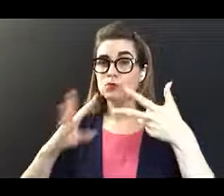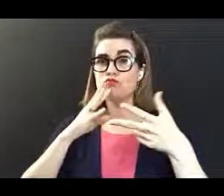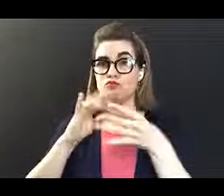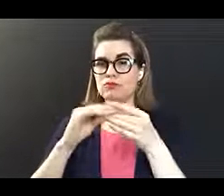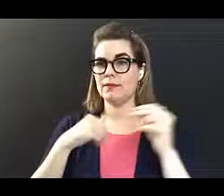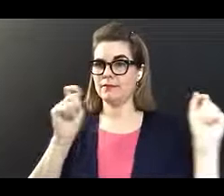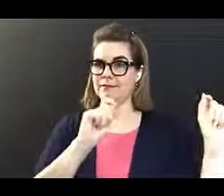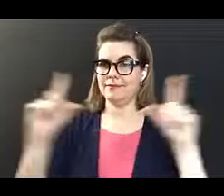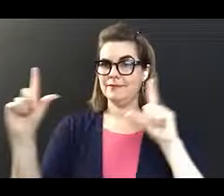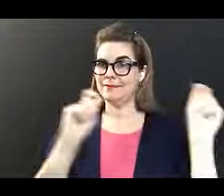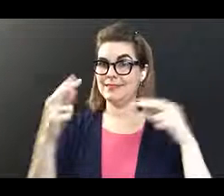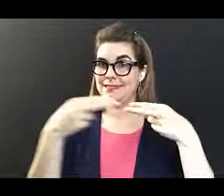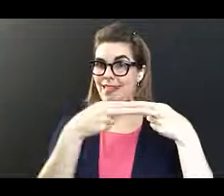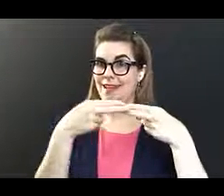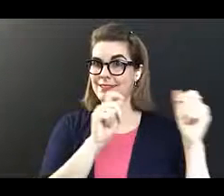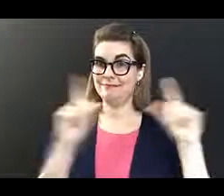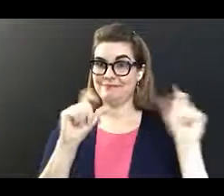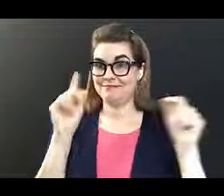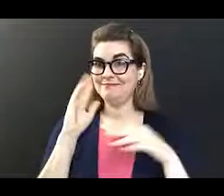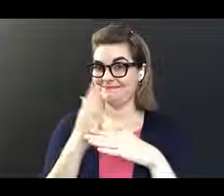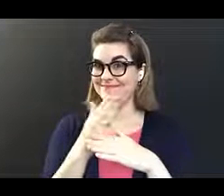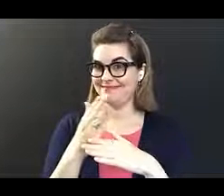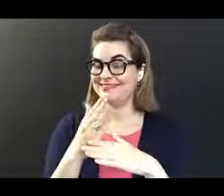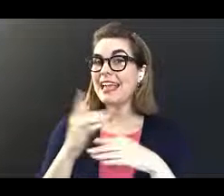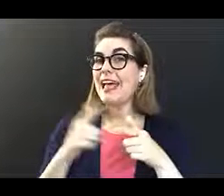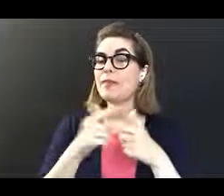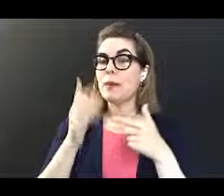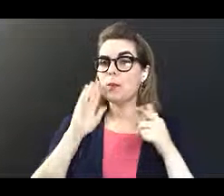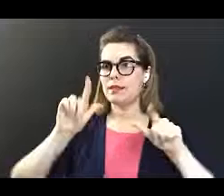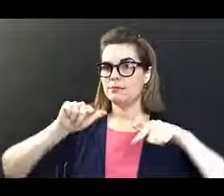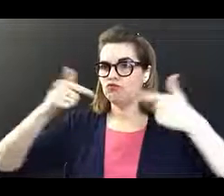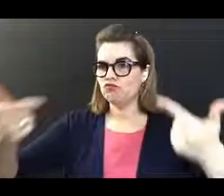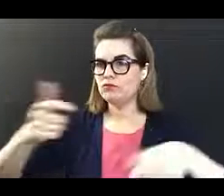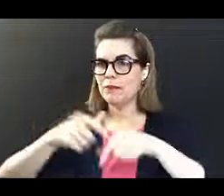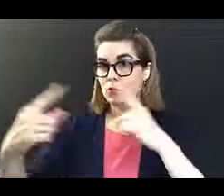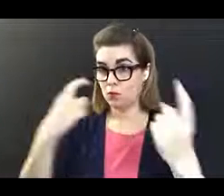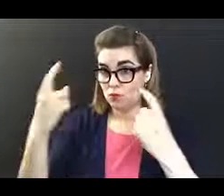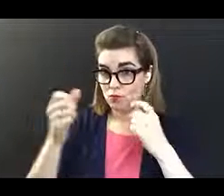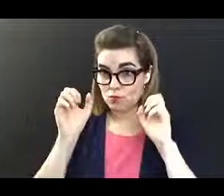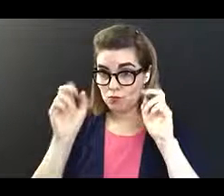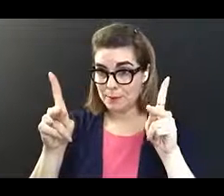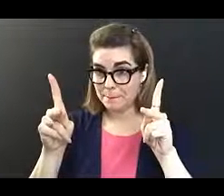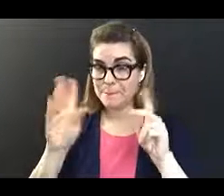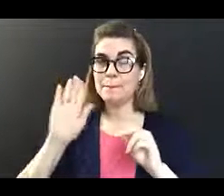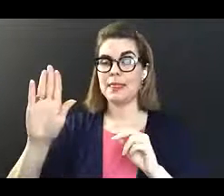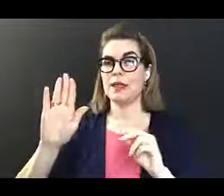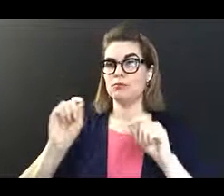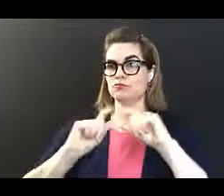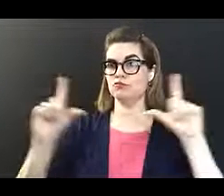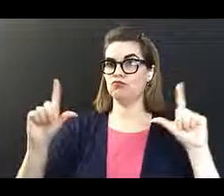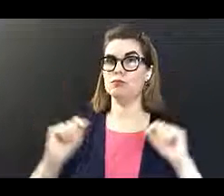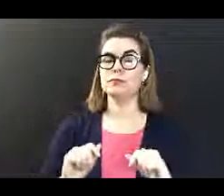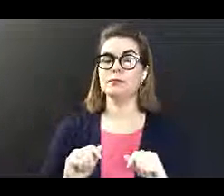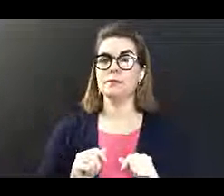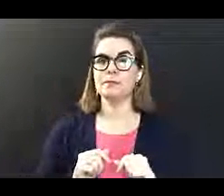slideshow that they're going to want to share, and then they will allow for questions after their presentation. So